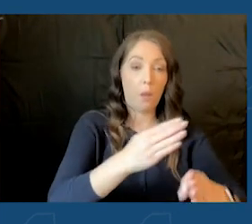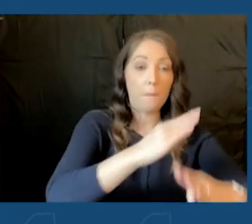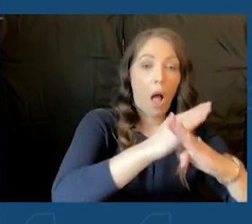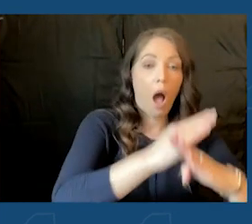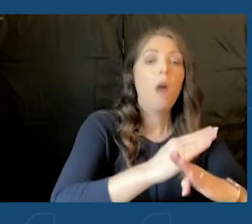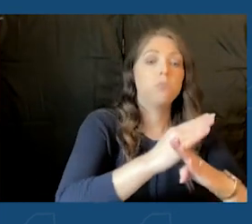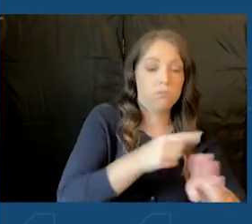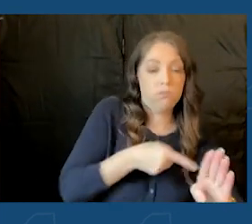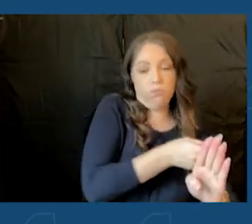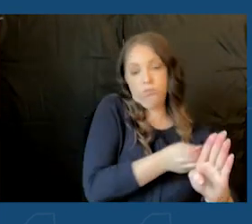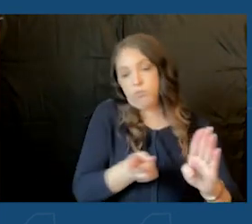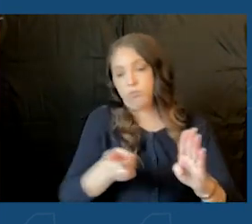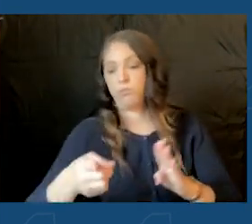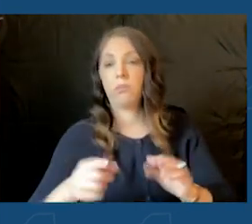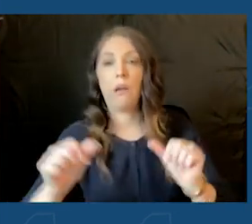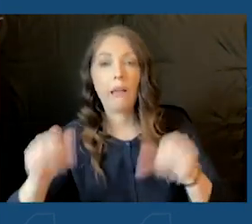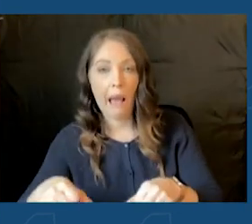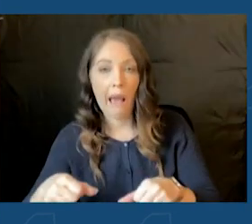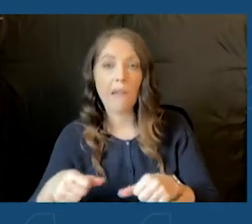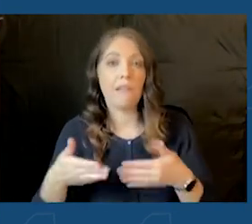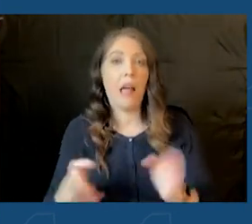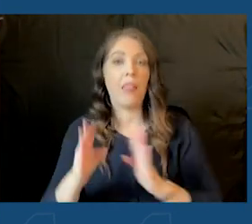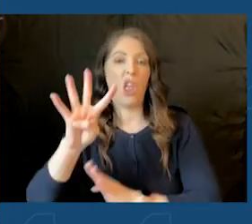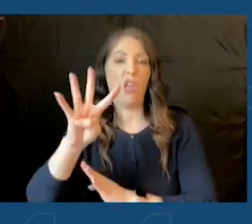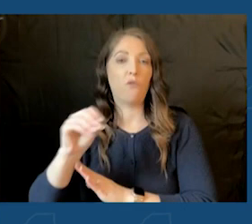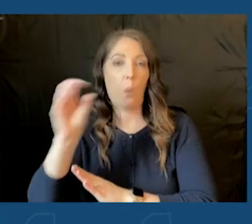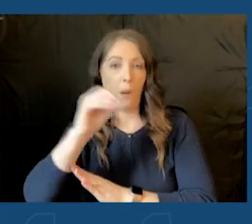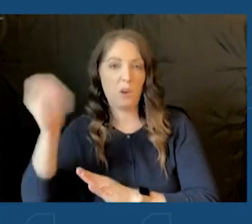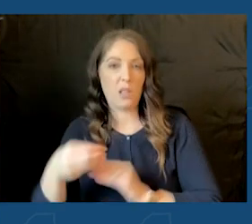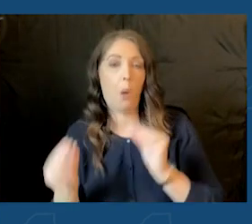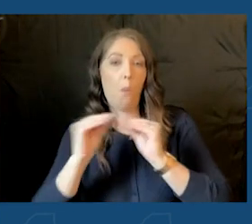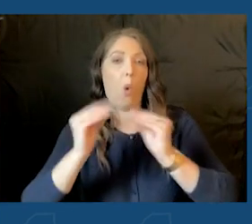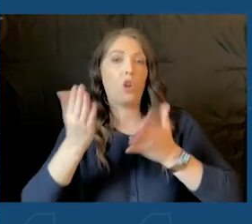more service. Shantae down there, Channel 7.